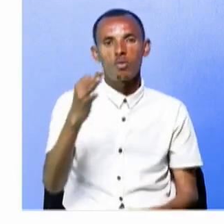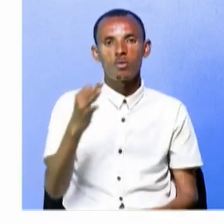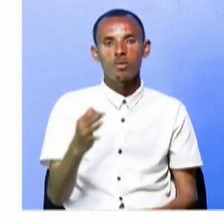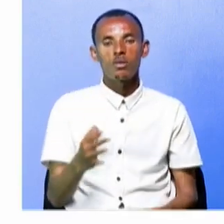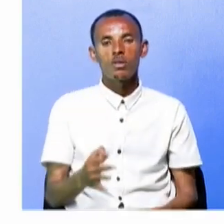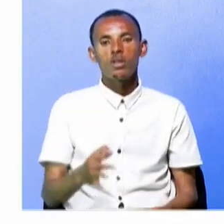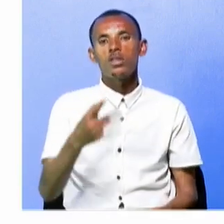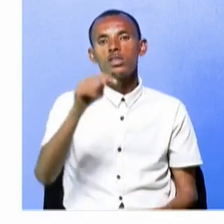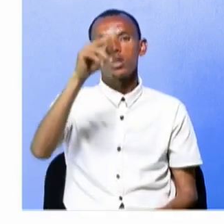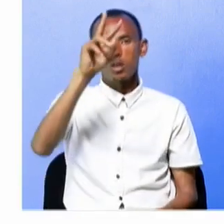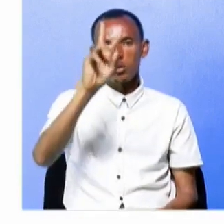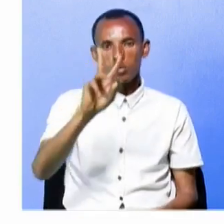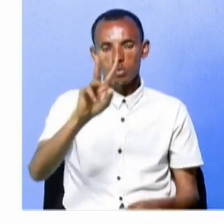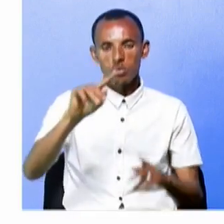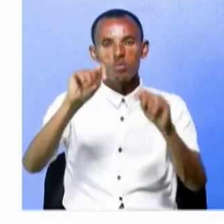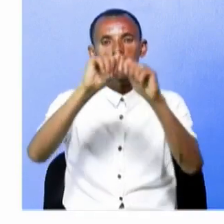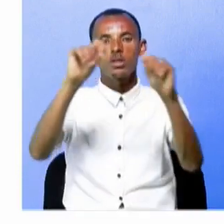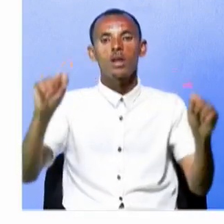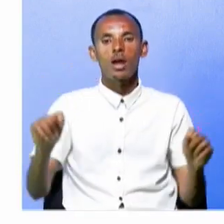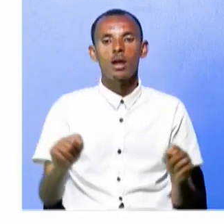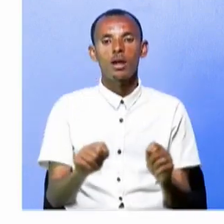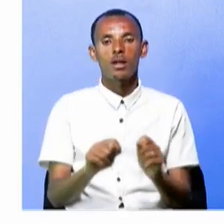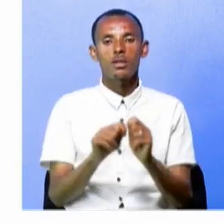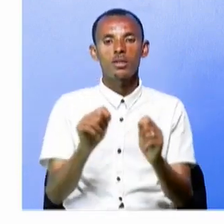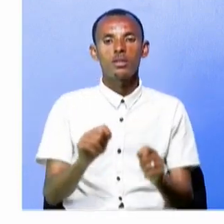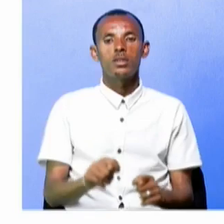the two triangles.